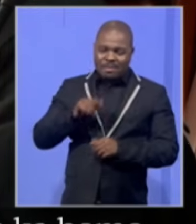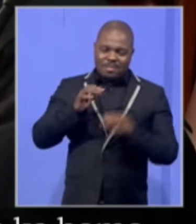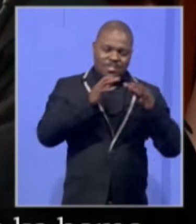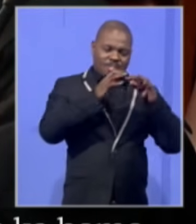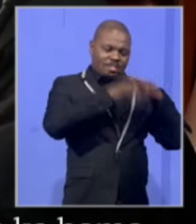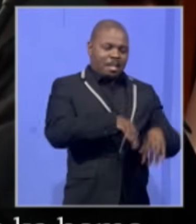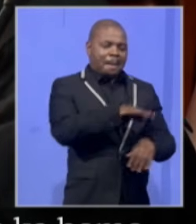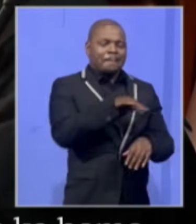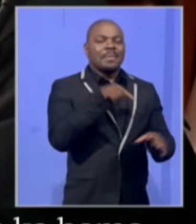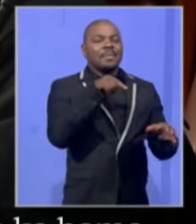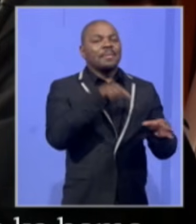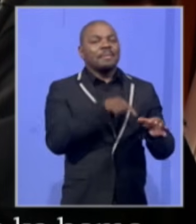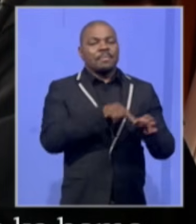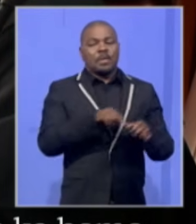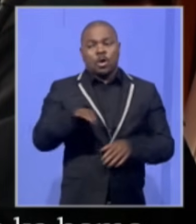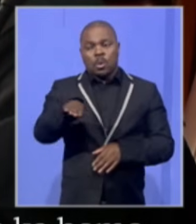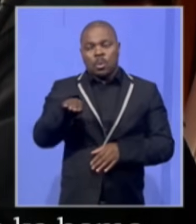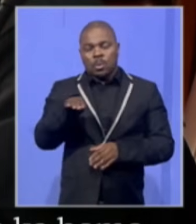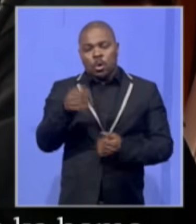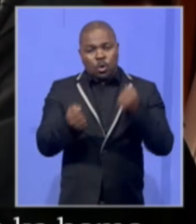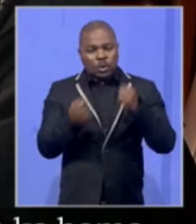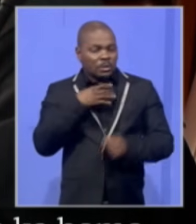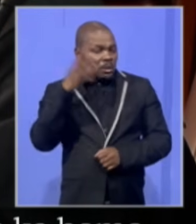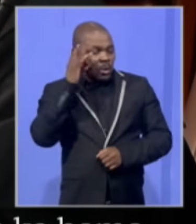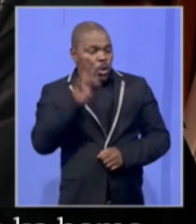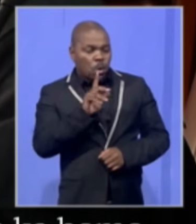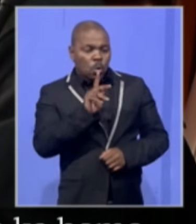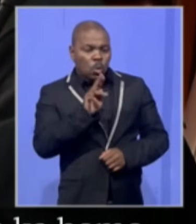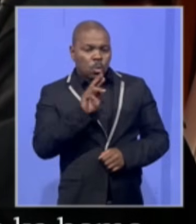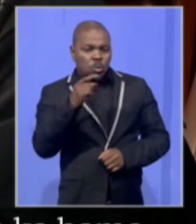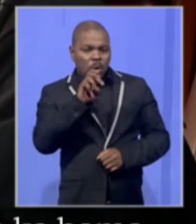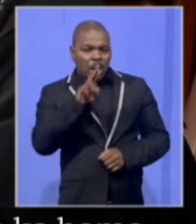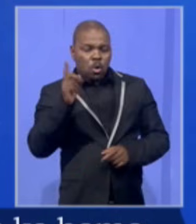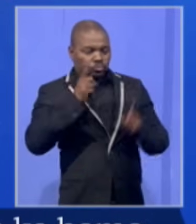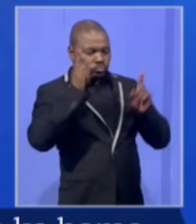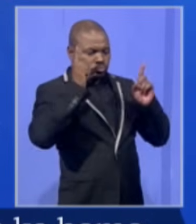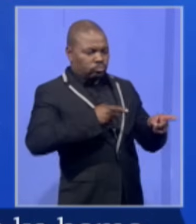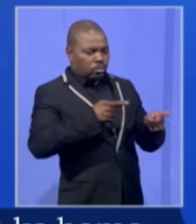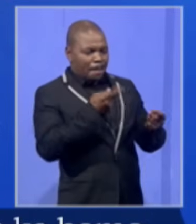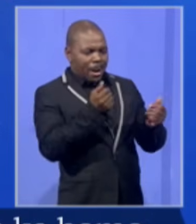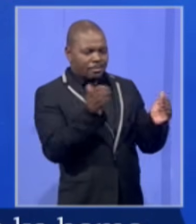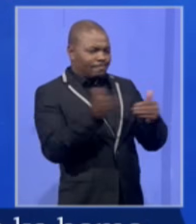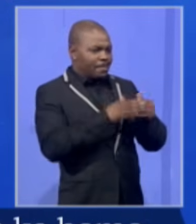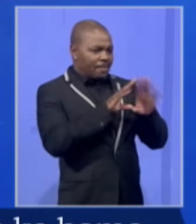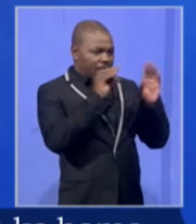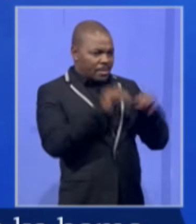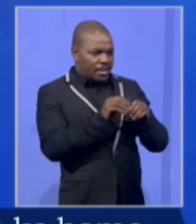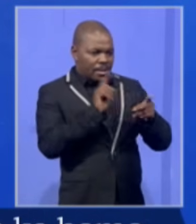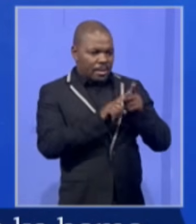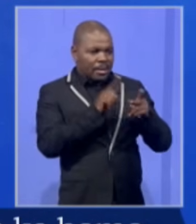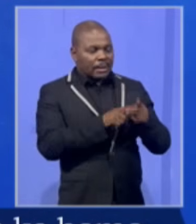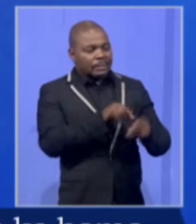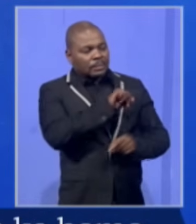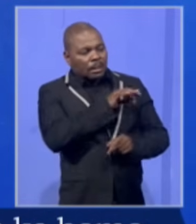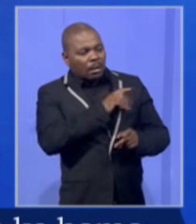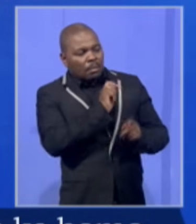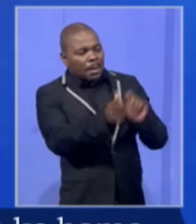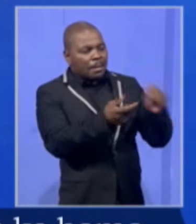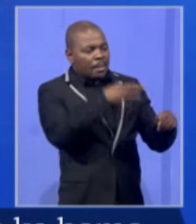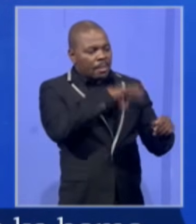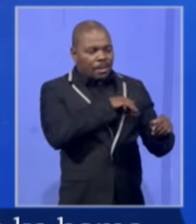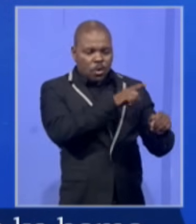banka. Gape kgotlatshekelo e utlwile gore Kruger yo laetseng gore ditšhelete di tswalelwe o emisitse le dituelo tsa badiri ba Ithala.